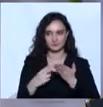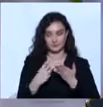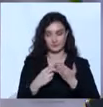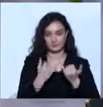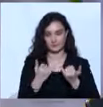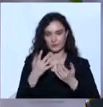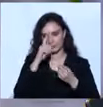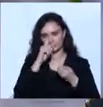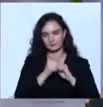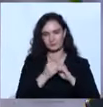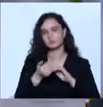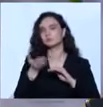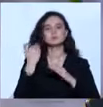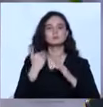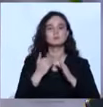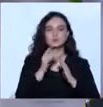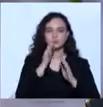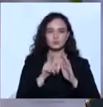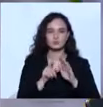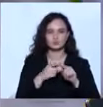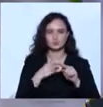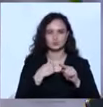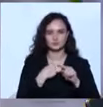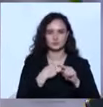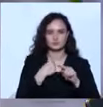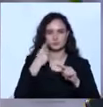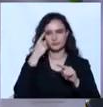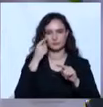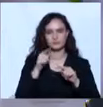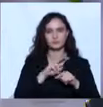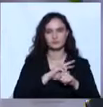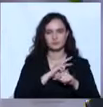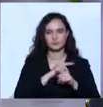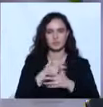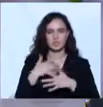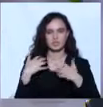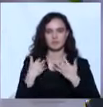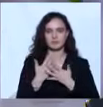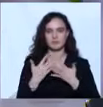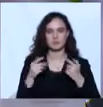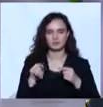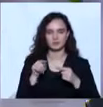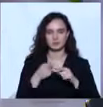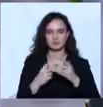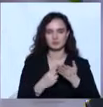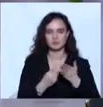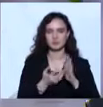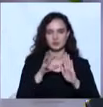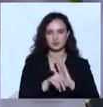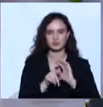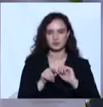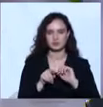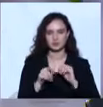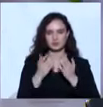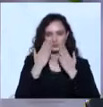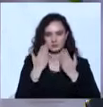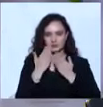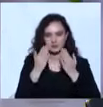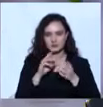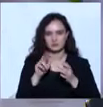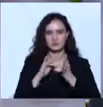if you remember from last time, I think we mentioned he loved animals, which plays a part in this book again, reading